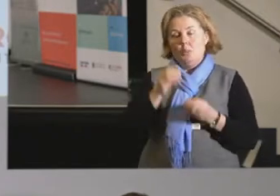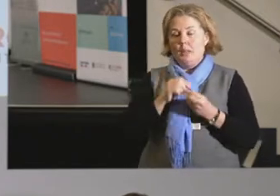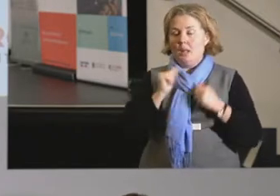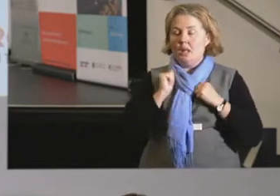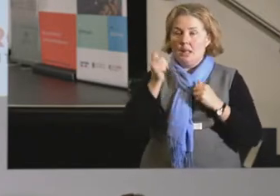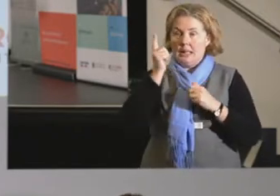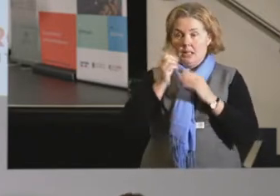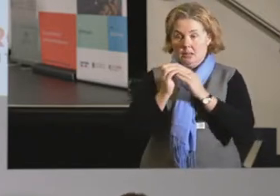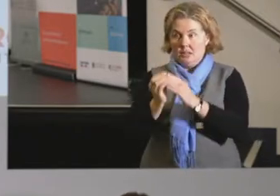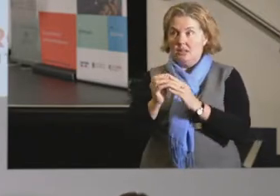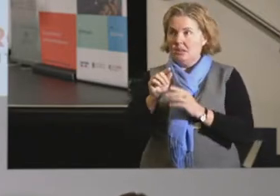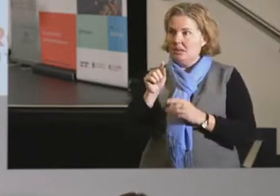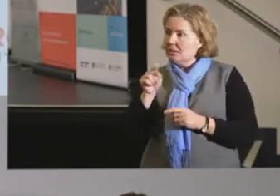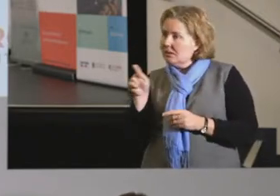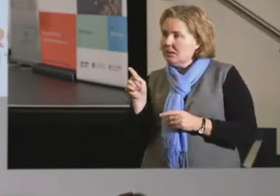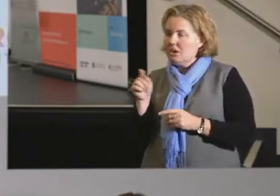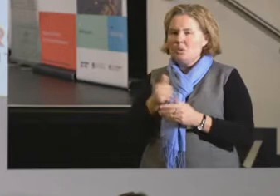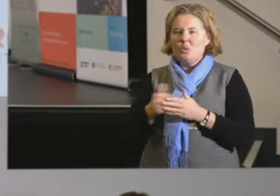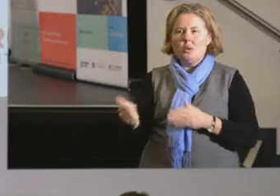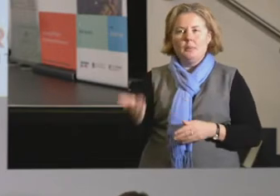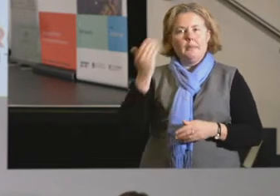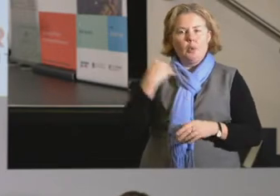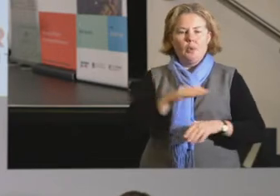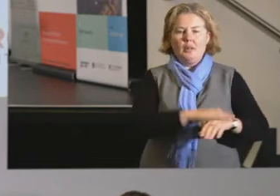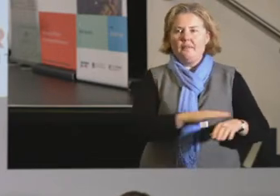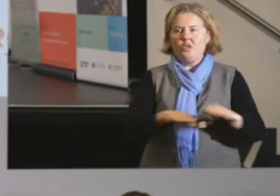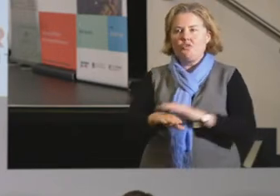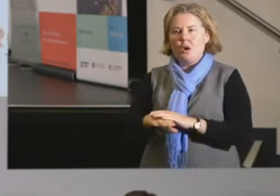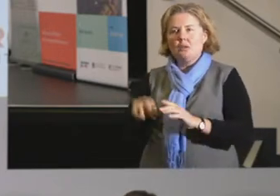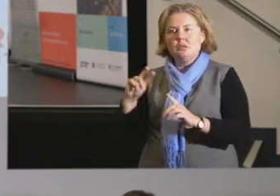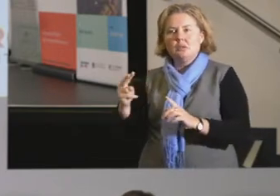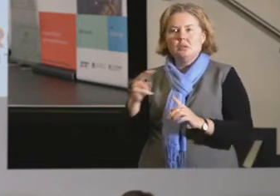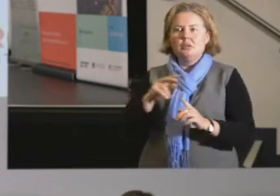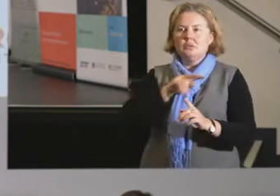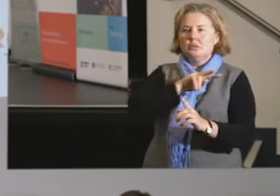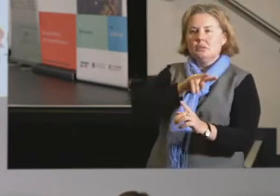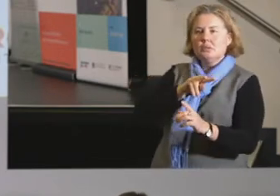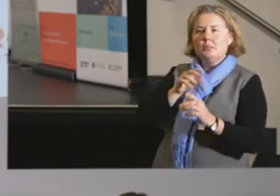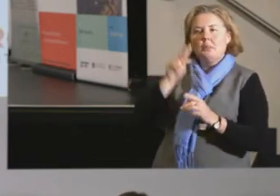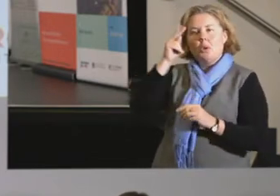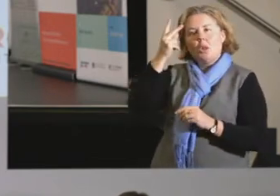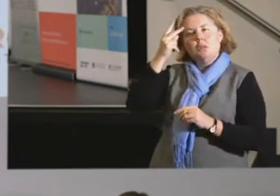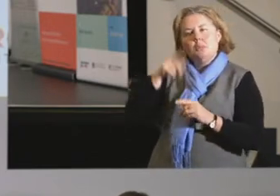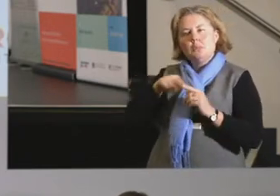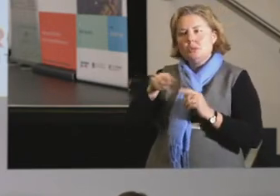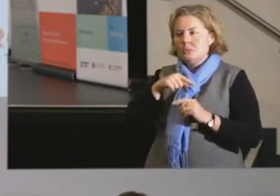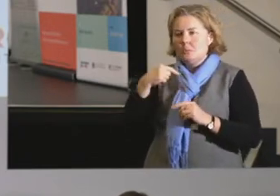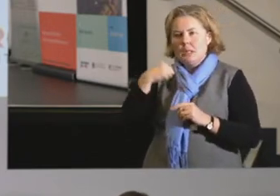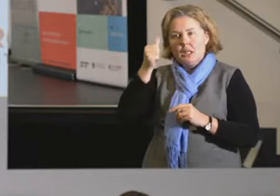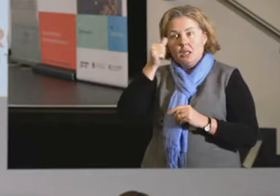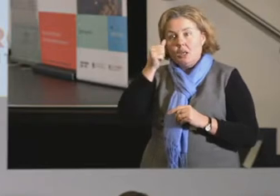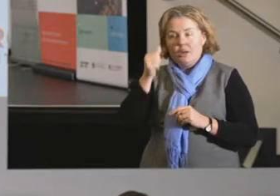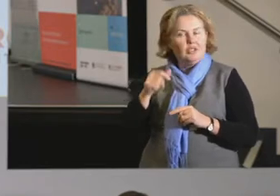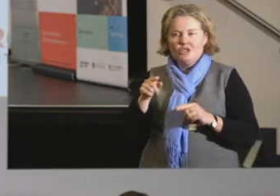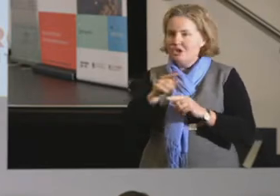from the sort of traditional left-right politics that we might have known, with all its also problems, to a